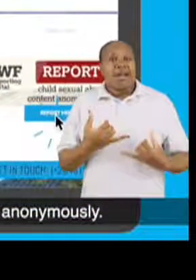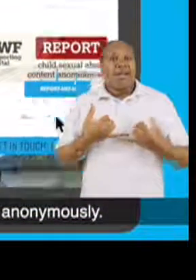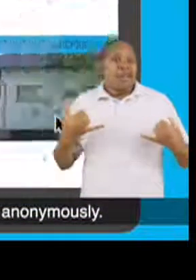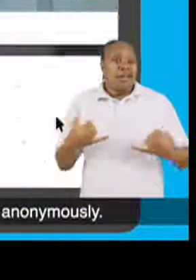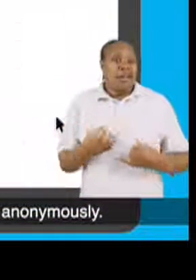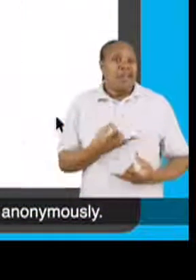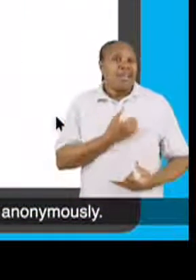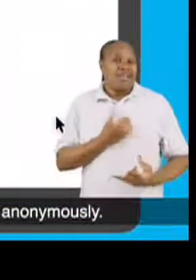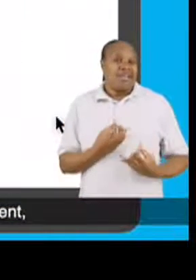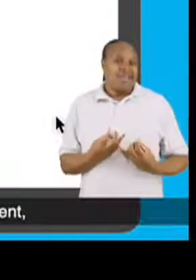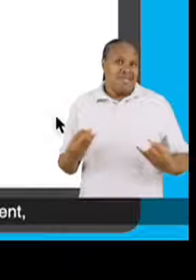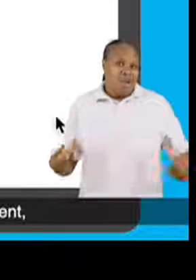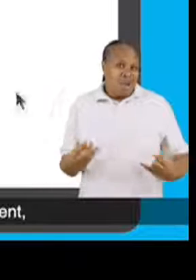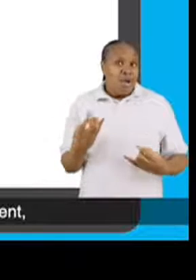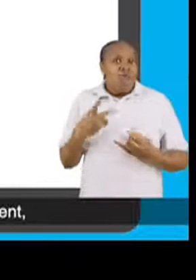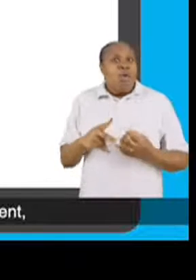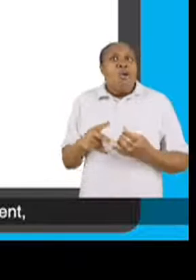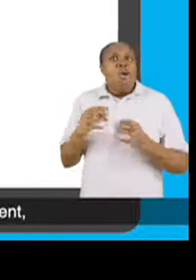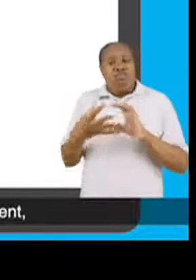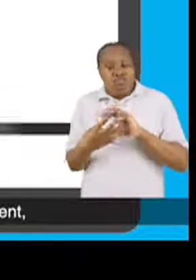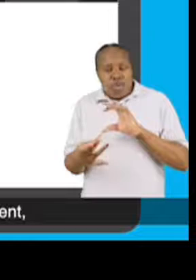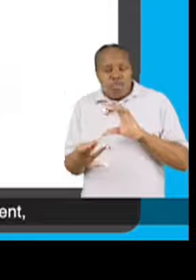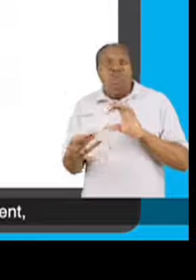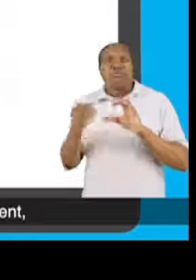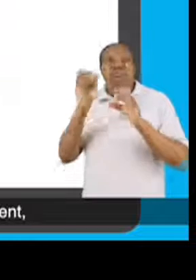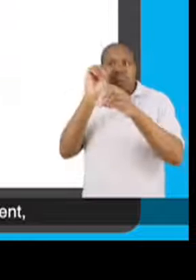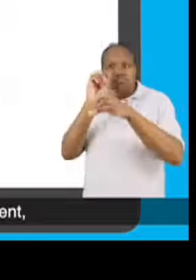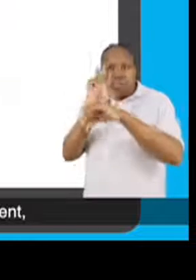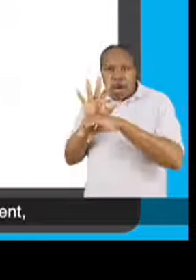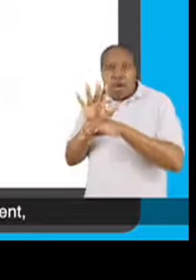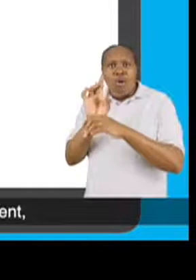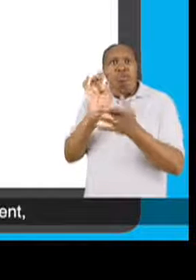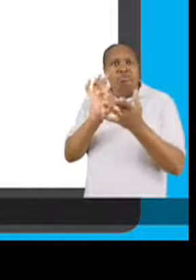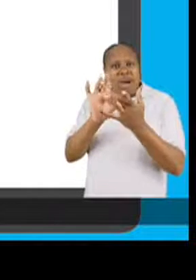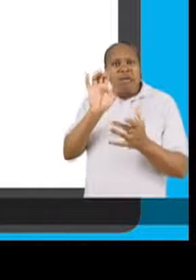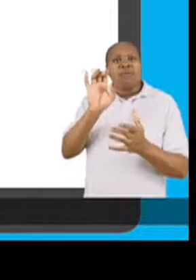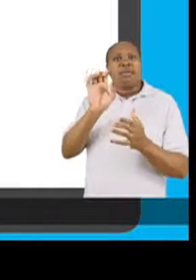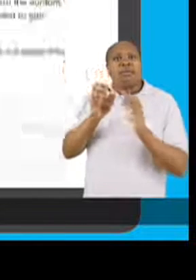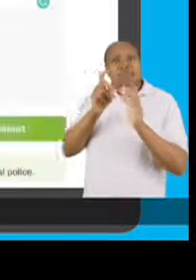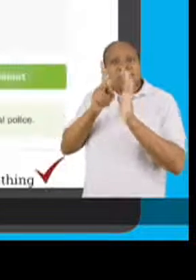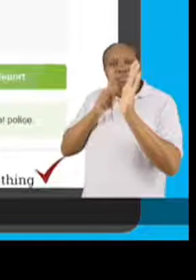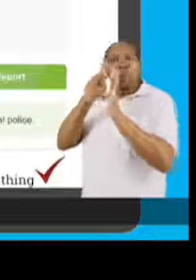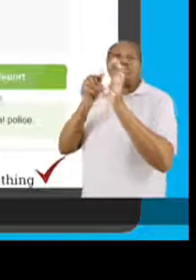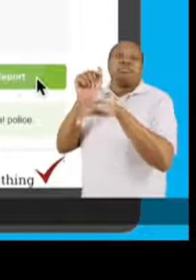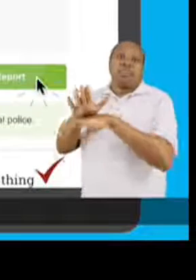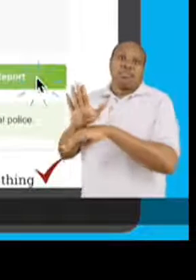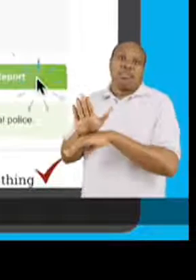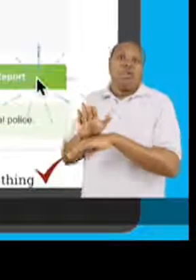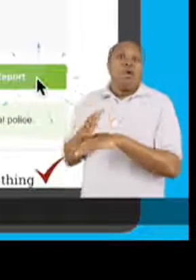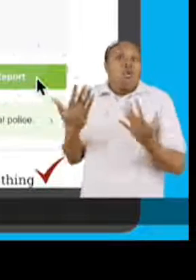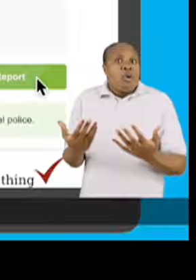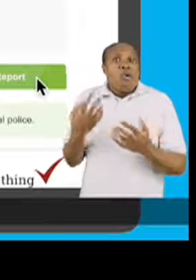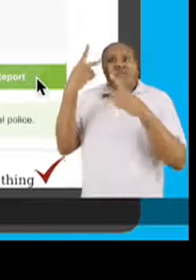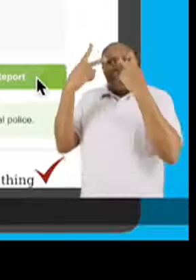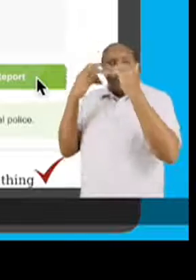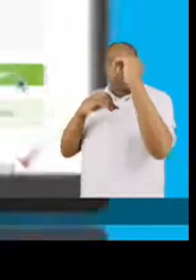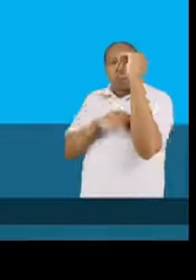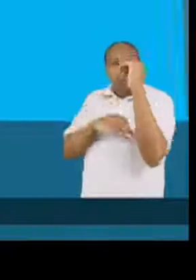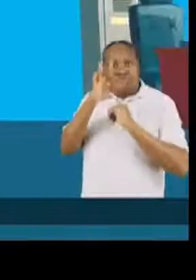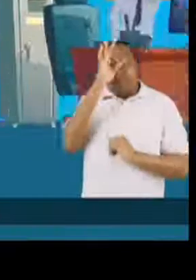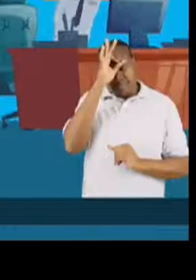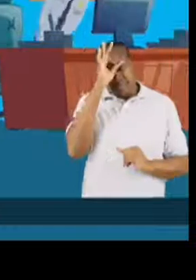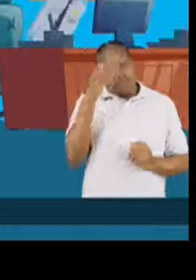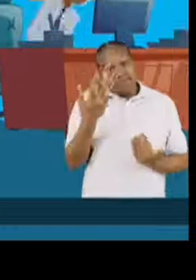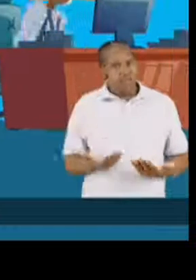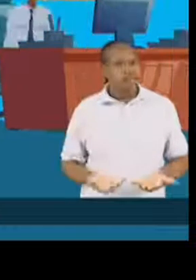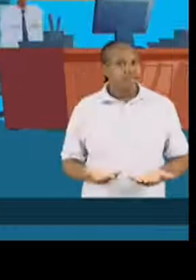anonymously. Copy-paste the link to the abusive content and click on Submit Report. Or